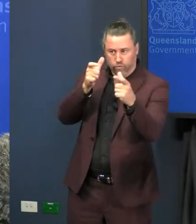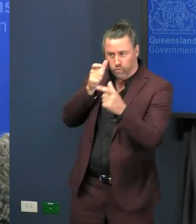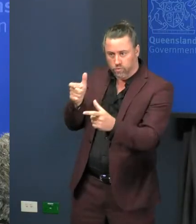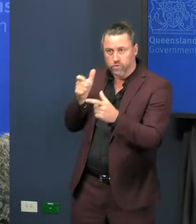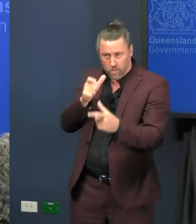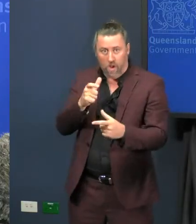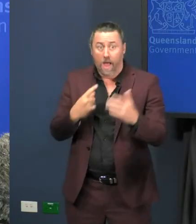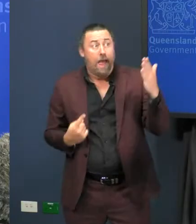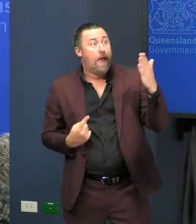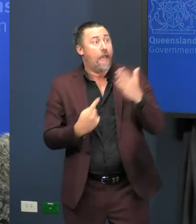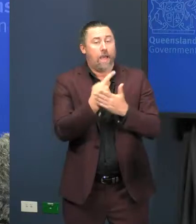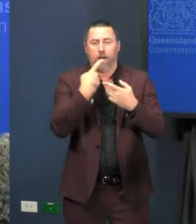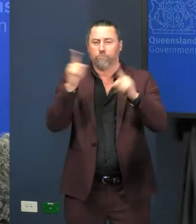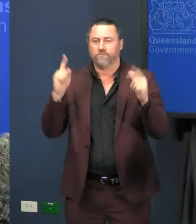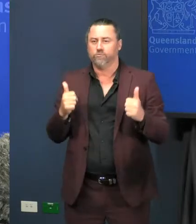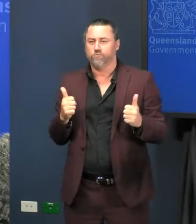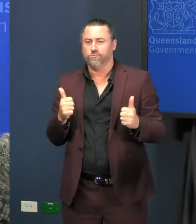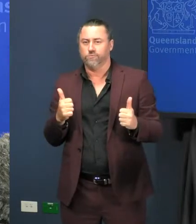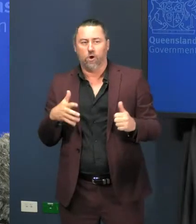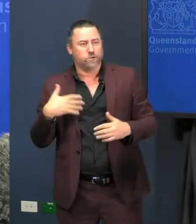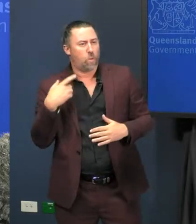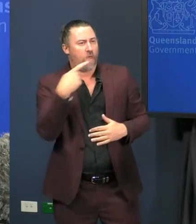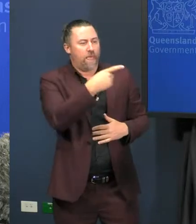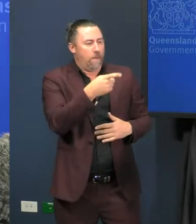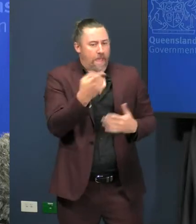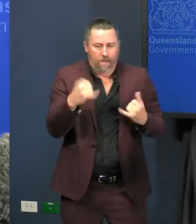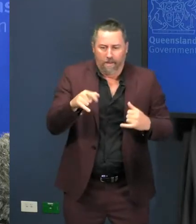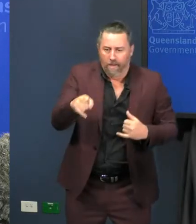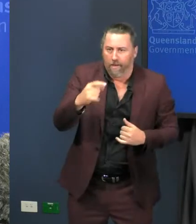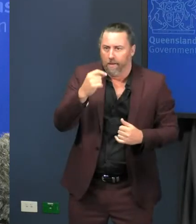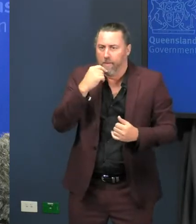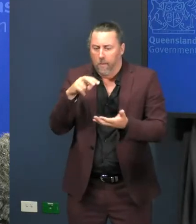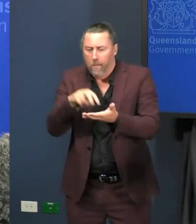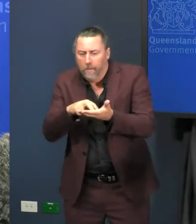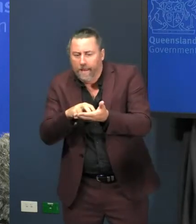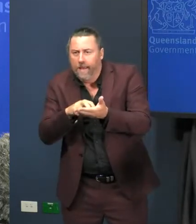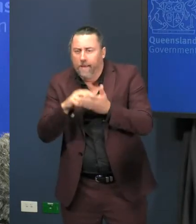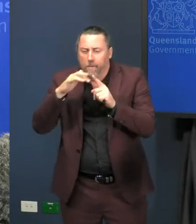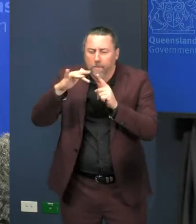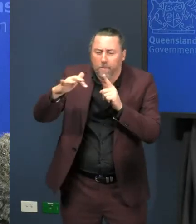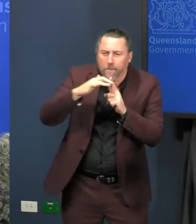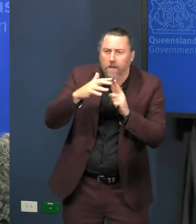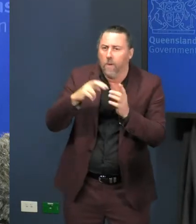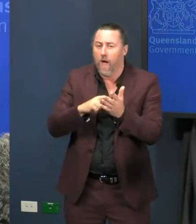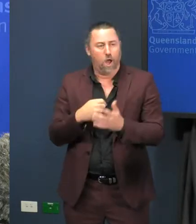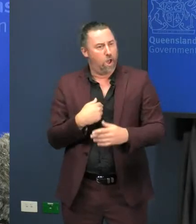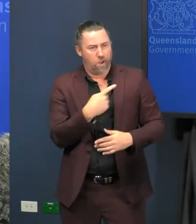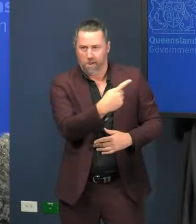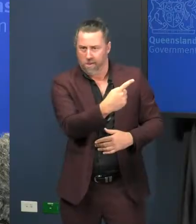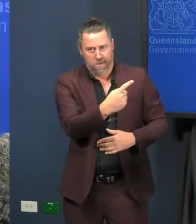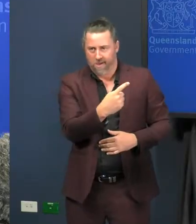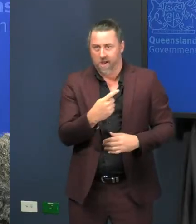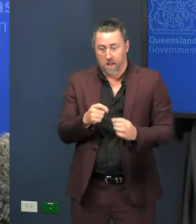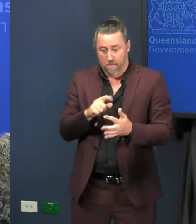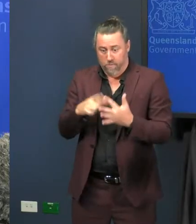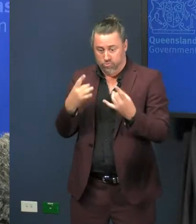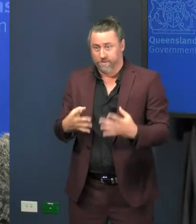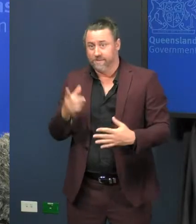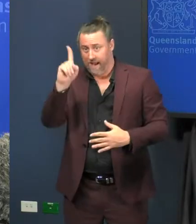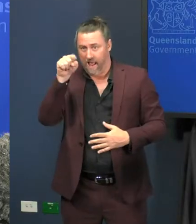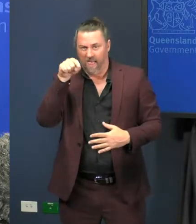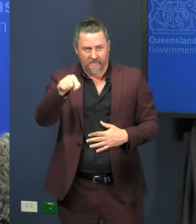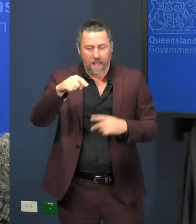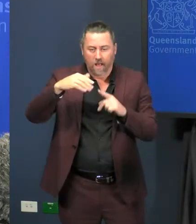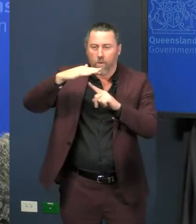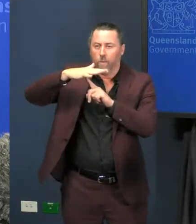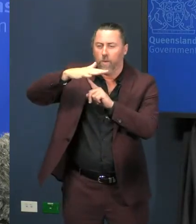councils as well as statewide messaging to make sure that messages are up to date, accurate, and by working with those telco providers, we